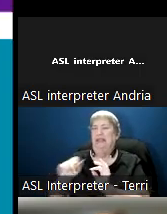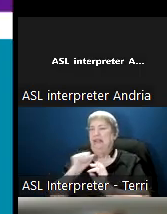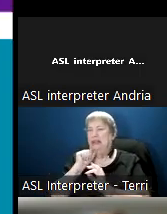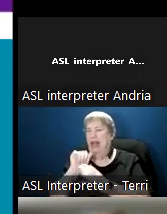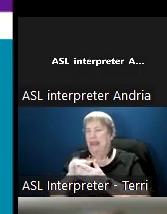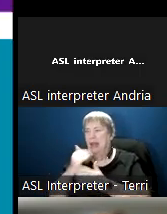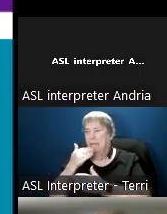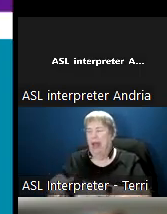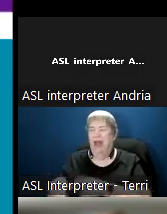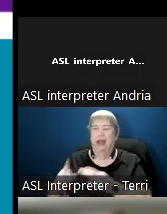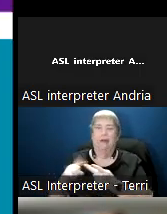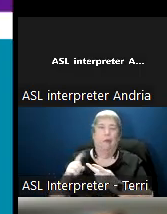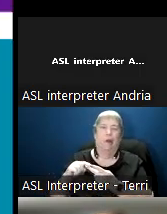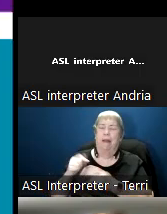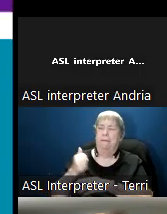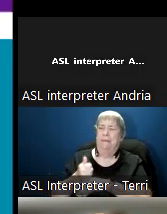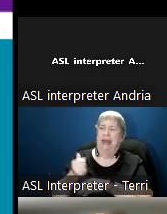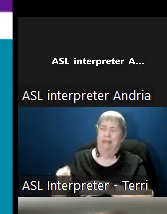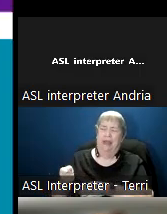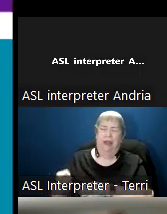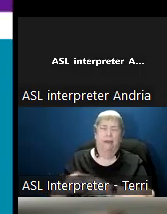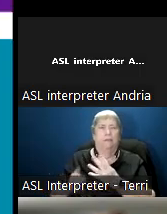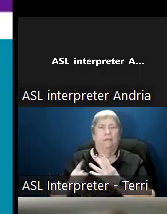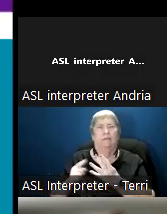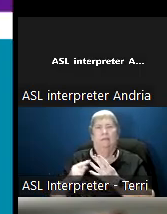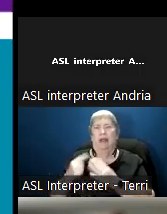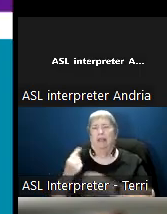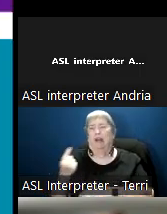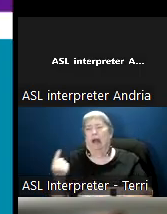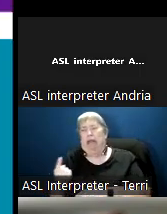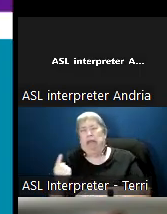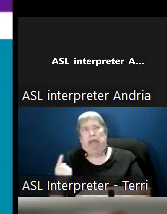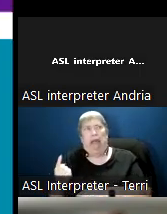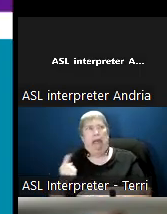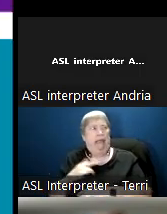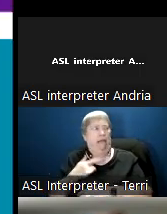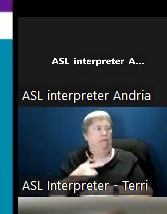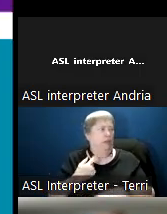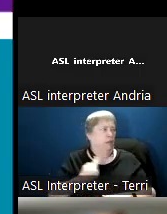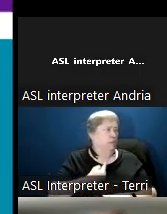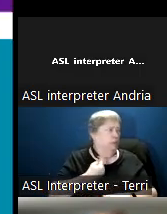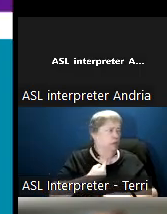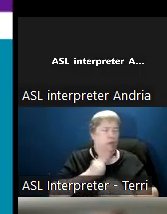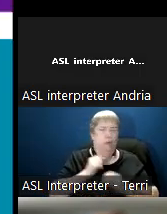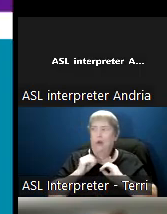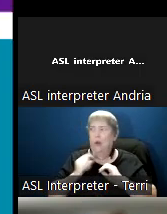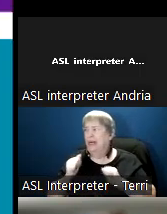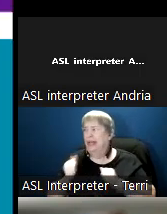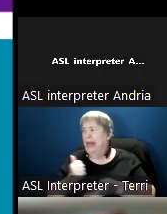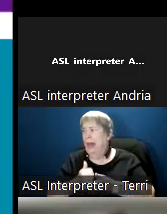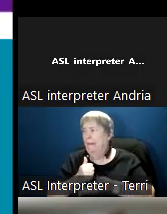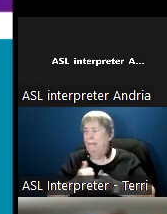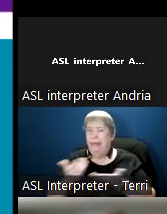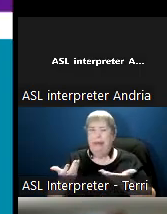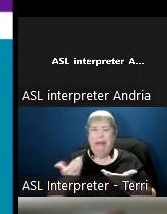They've been blamed for it. They're isolated and don't feel like they can reach out to if you ask them who are your family and friends that you can